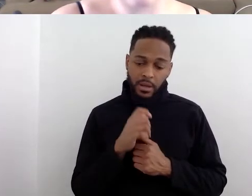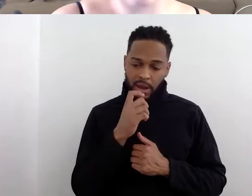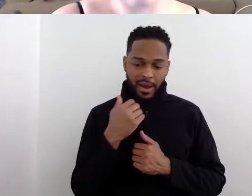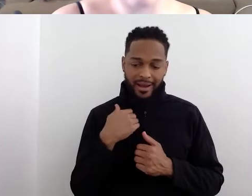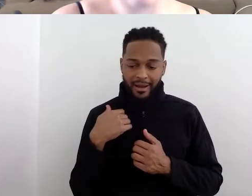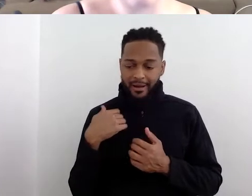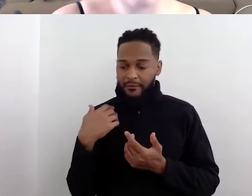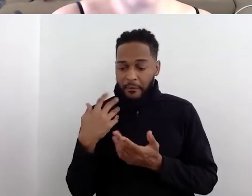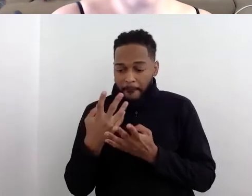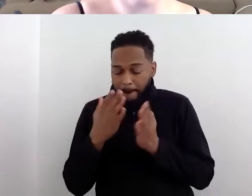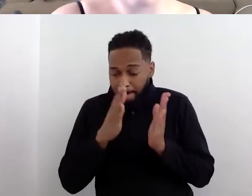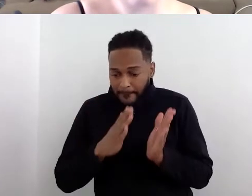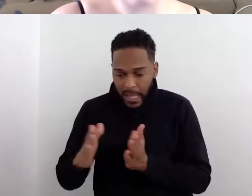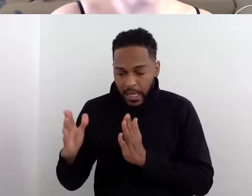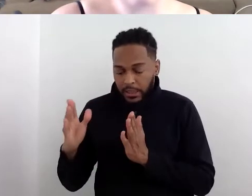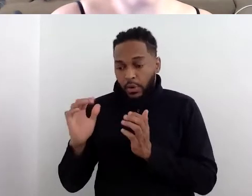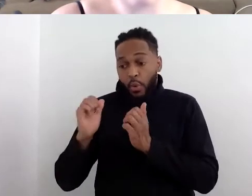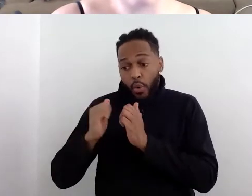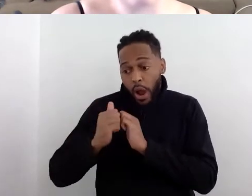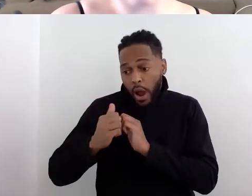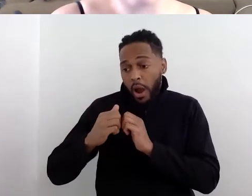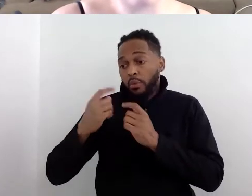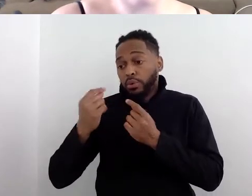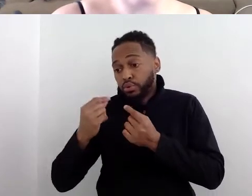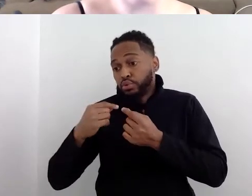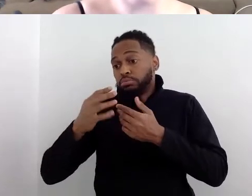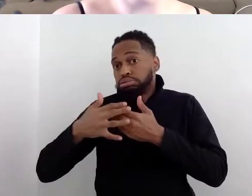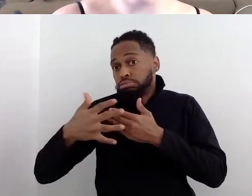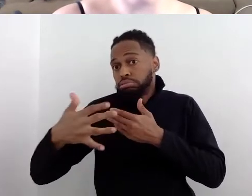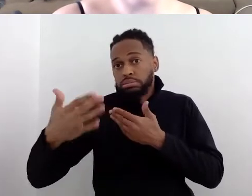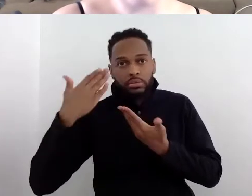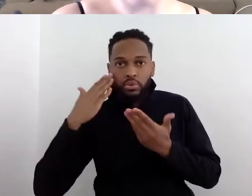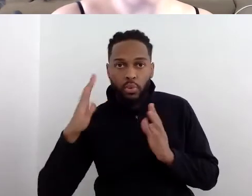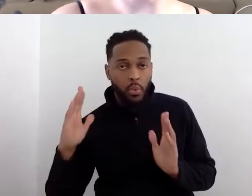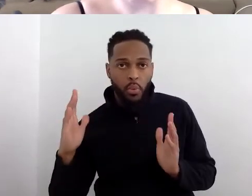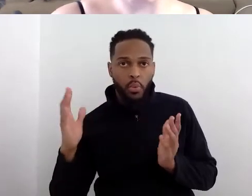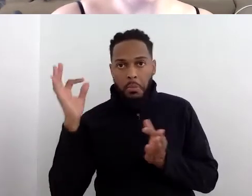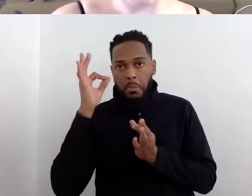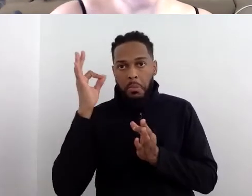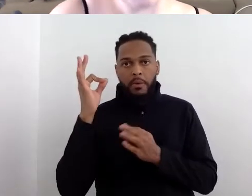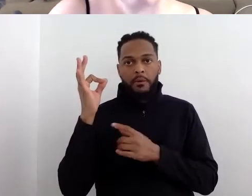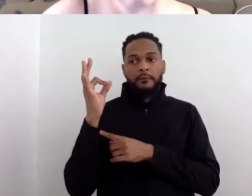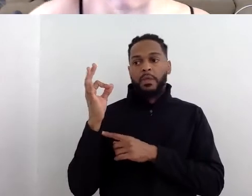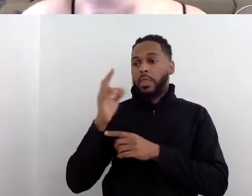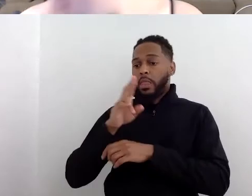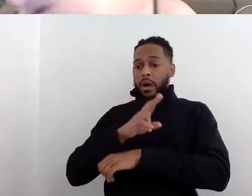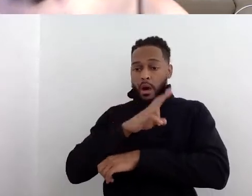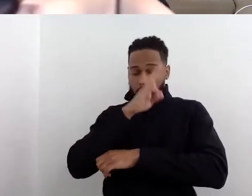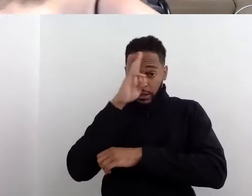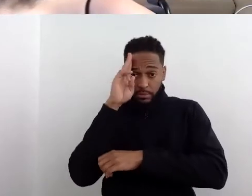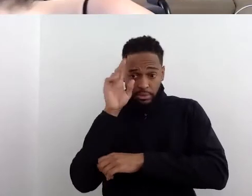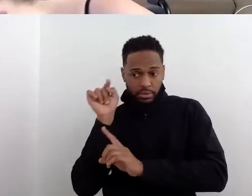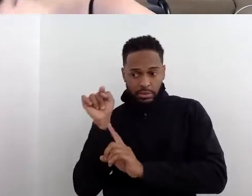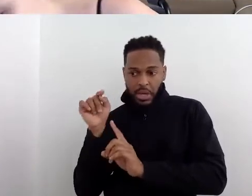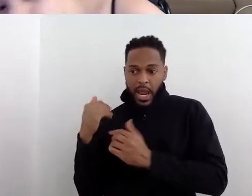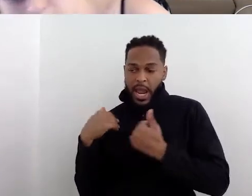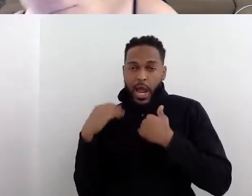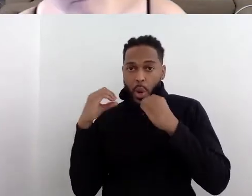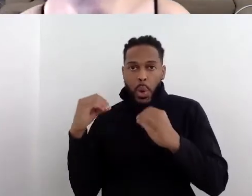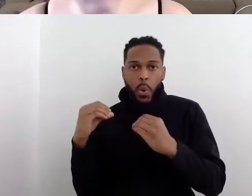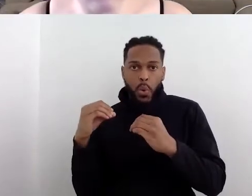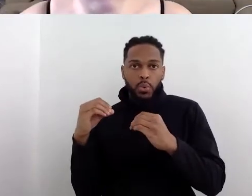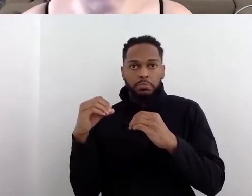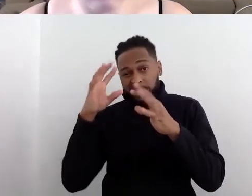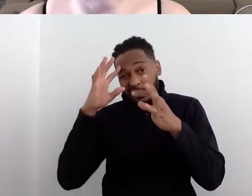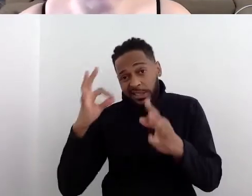from the hospital's perspective, there was no choice. I mean, I probably remember the news. There were beds in Central Park. We had beds